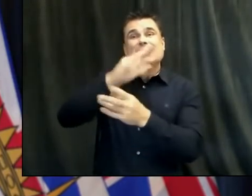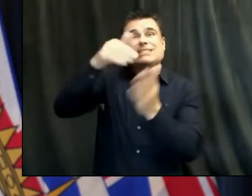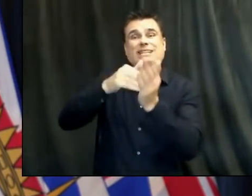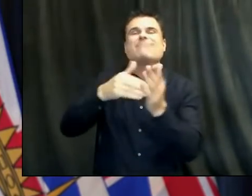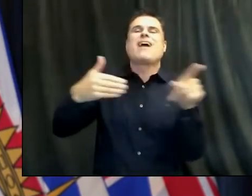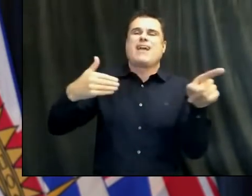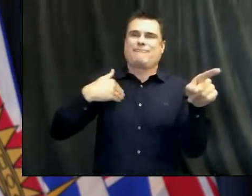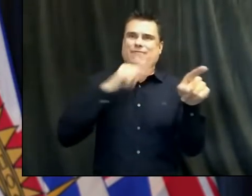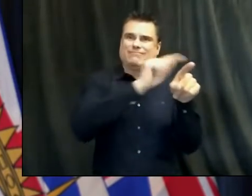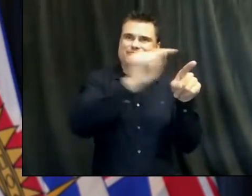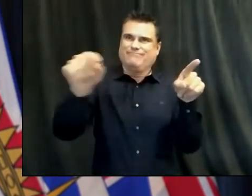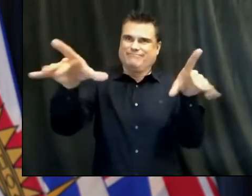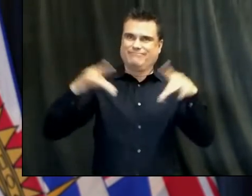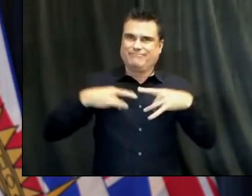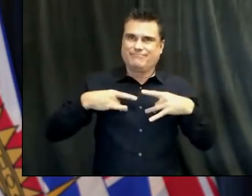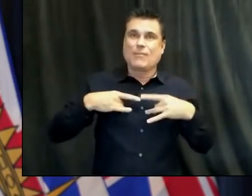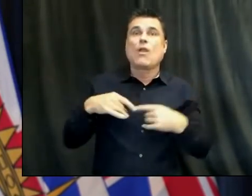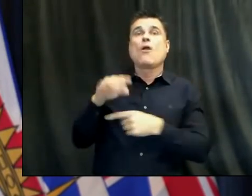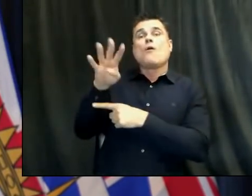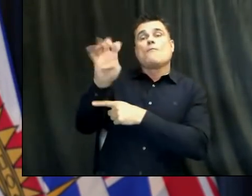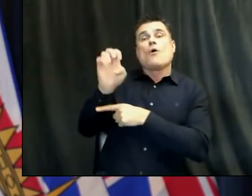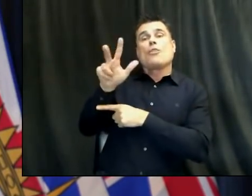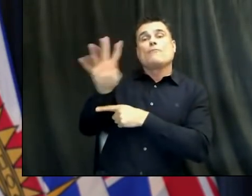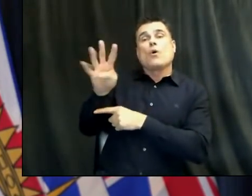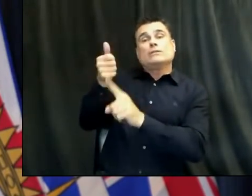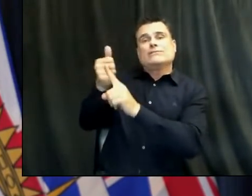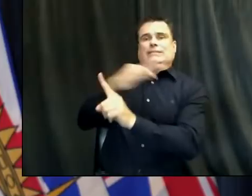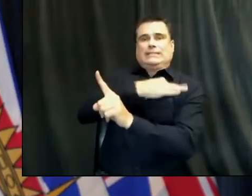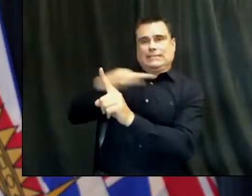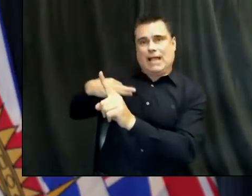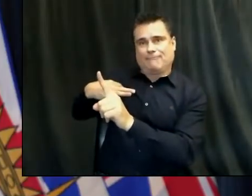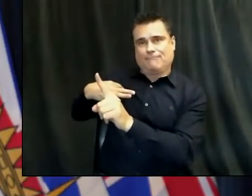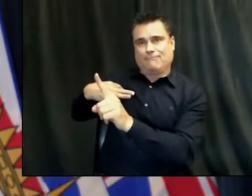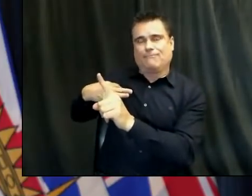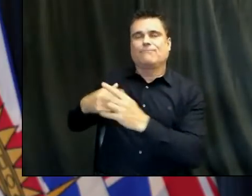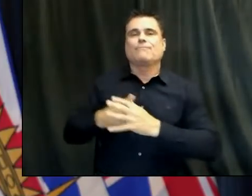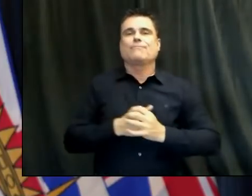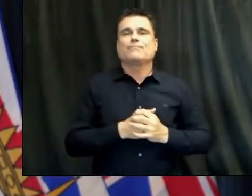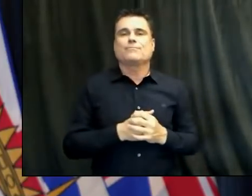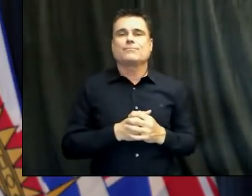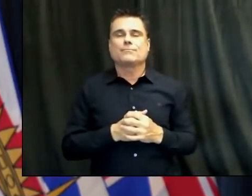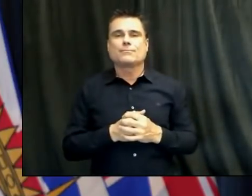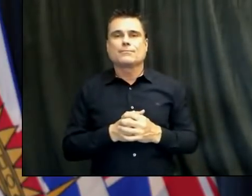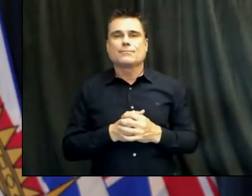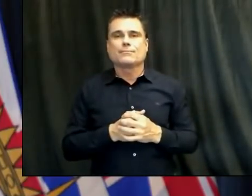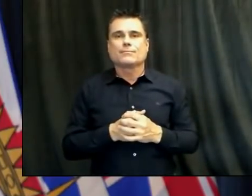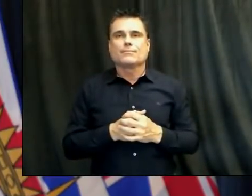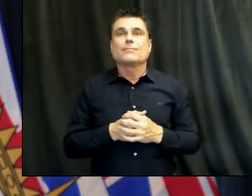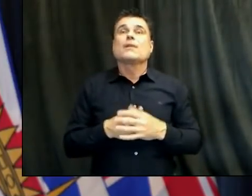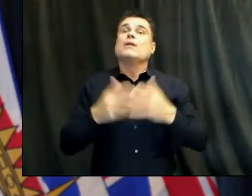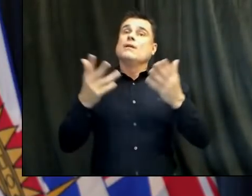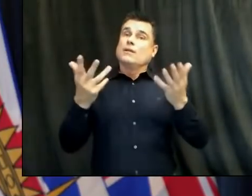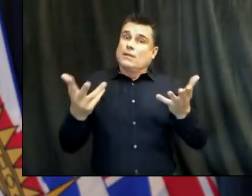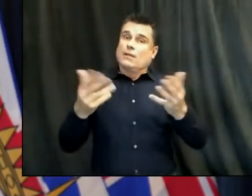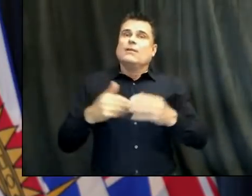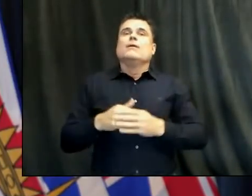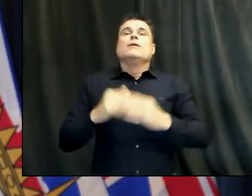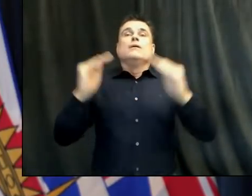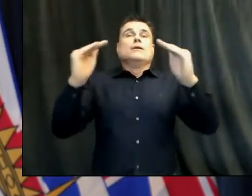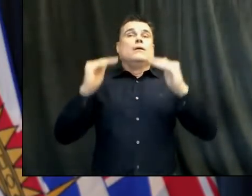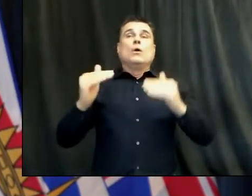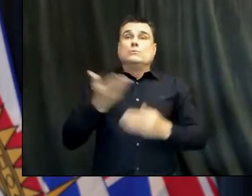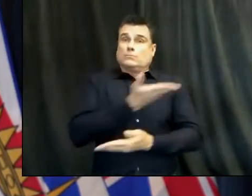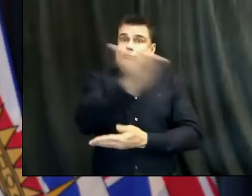I just wanted to remind everybody, as we have these large numbers of people who are being diagnosed in our province